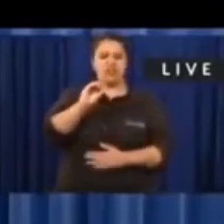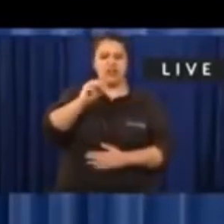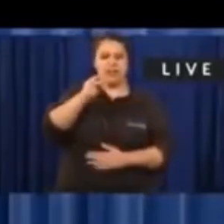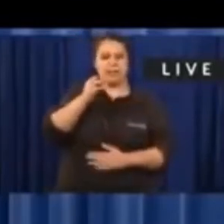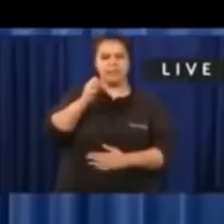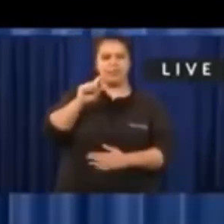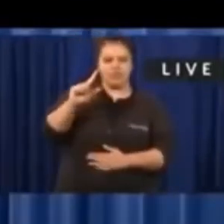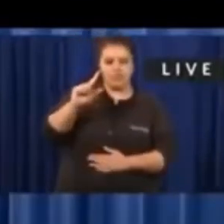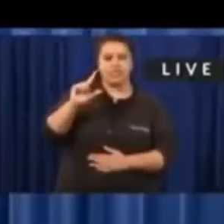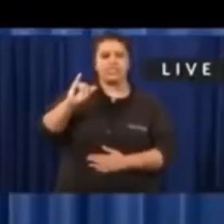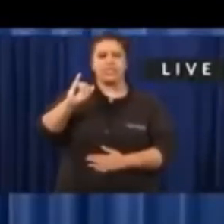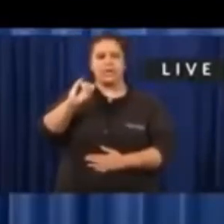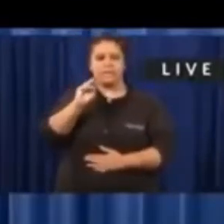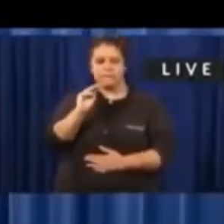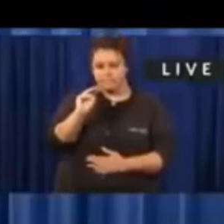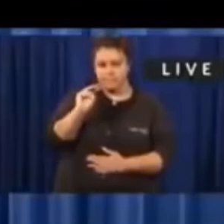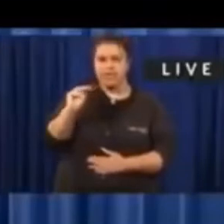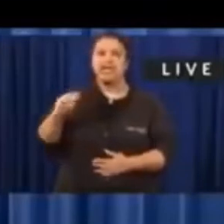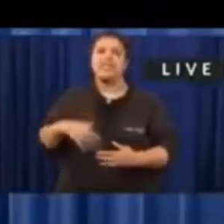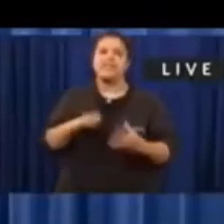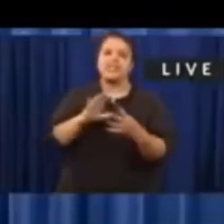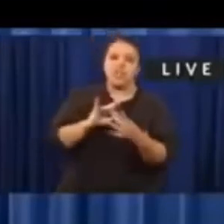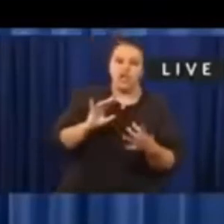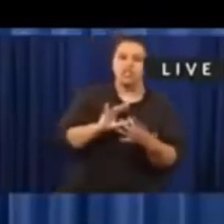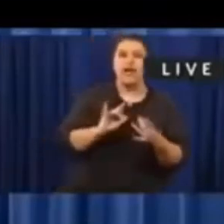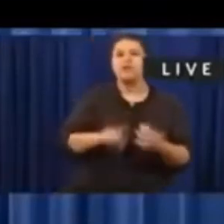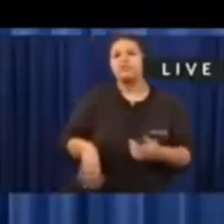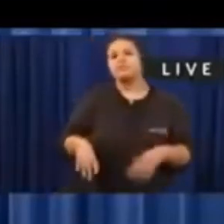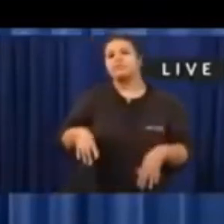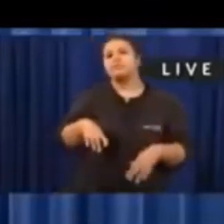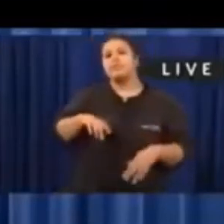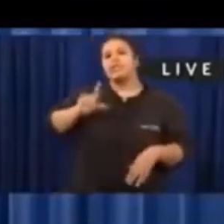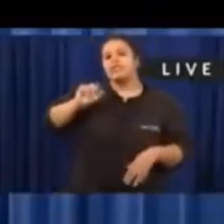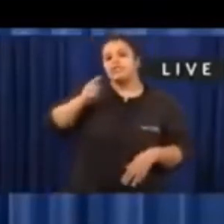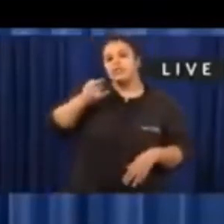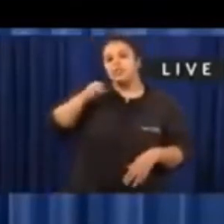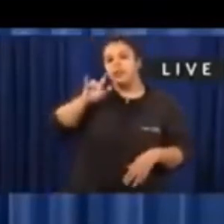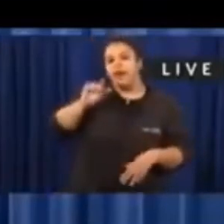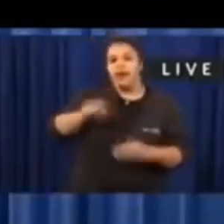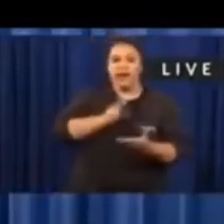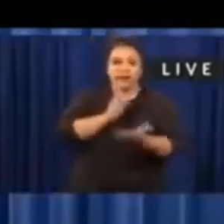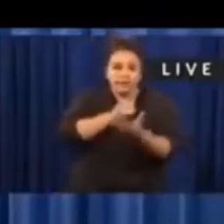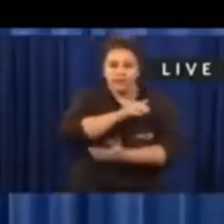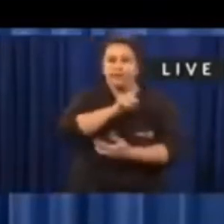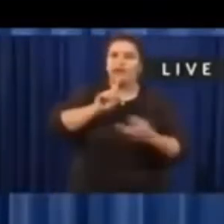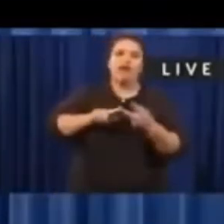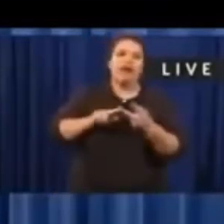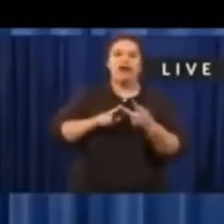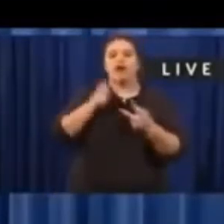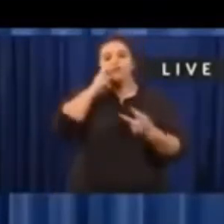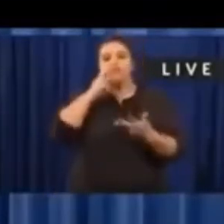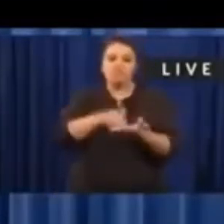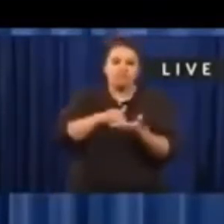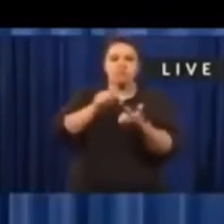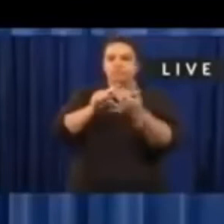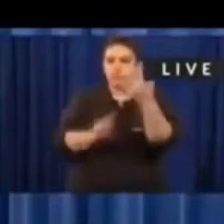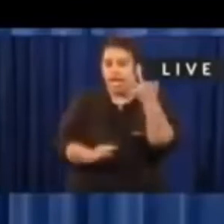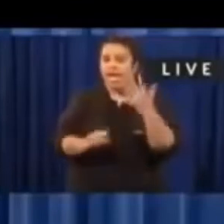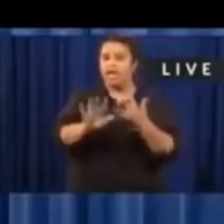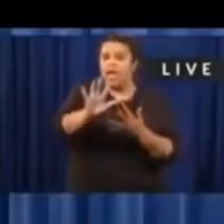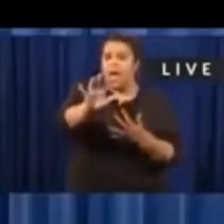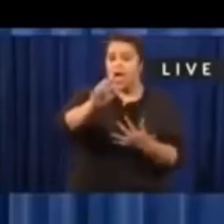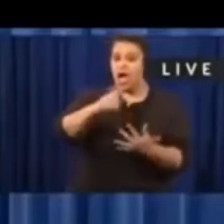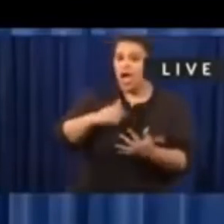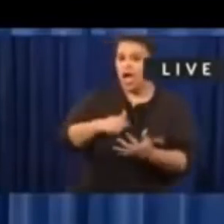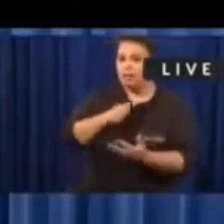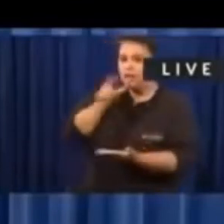gender inequality xenophobia and homophobia now I'm not questioning the injustice of those things governor so let me be very clear about that